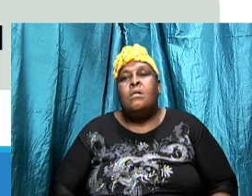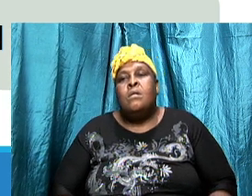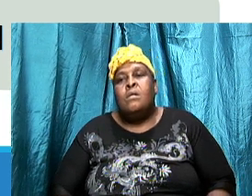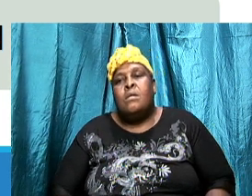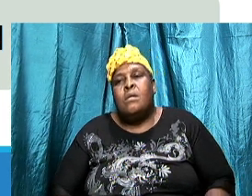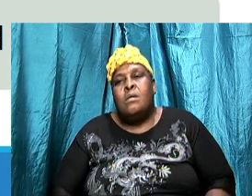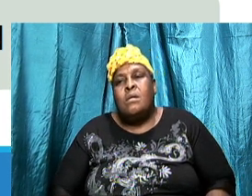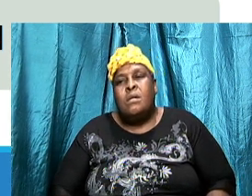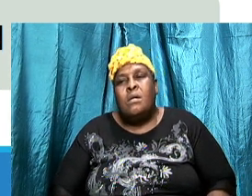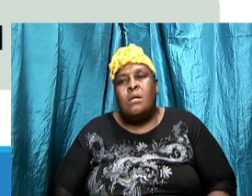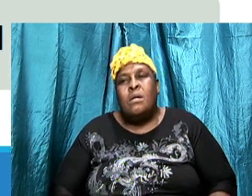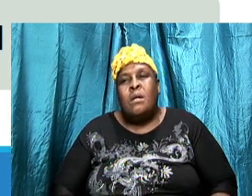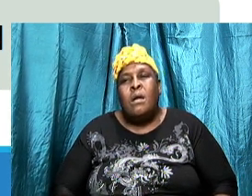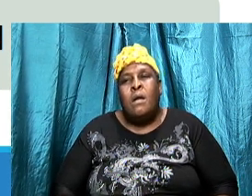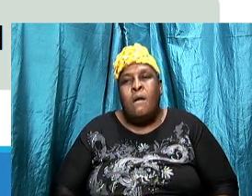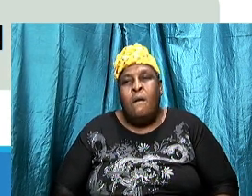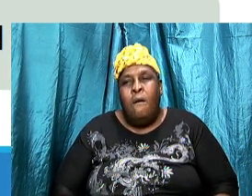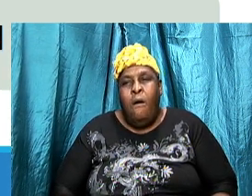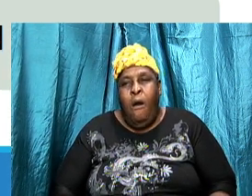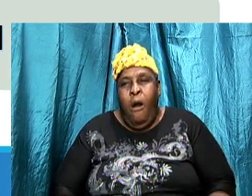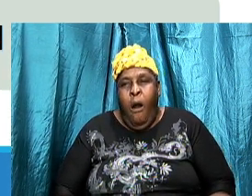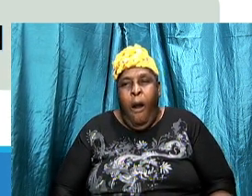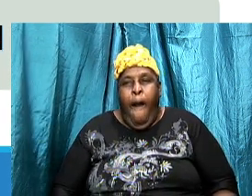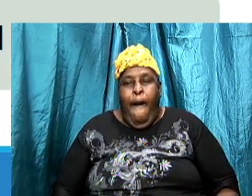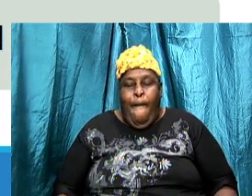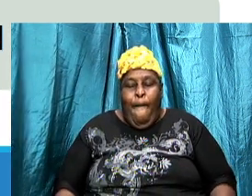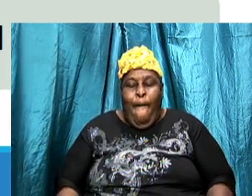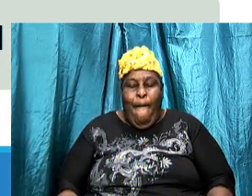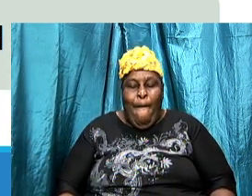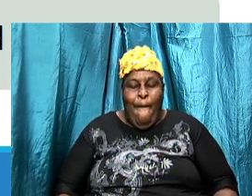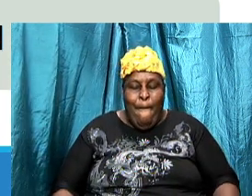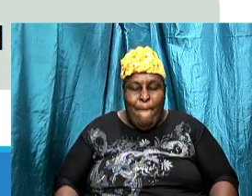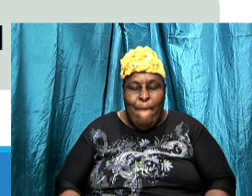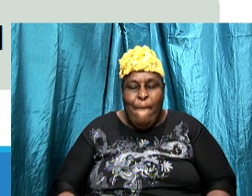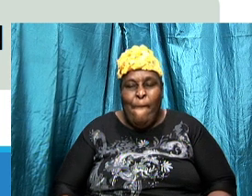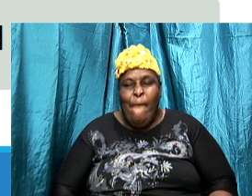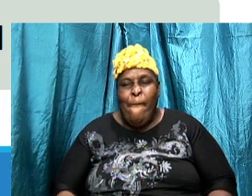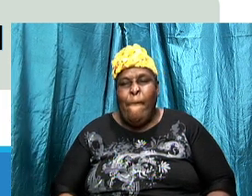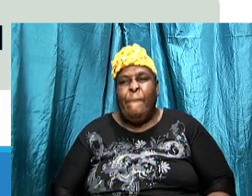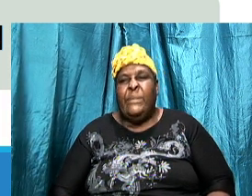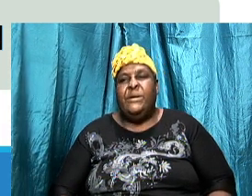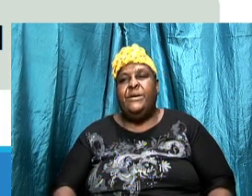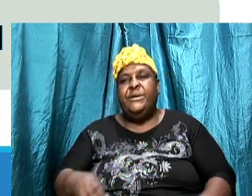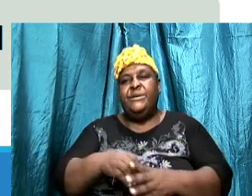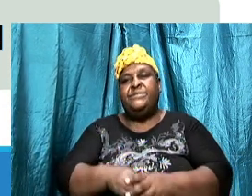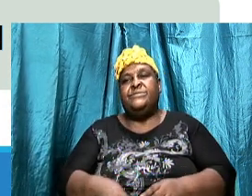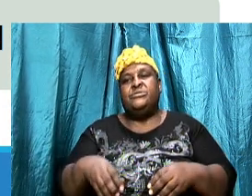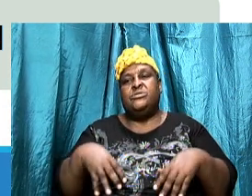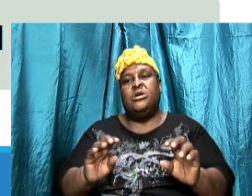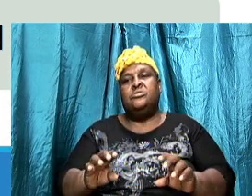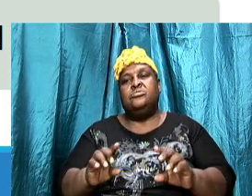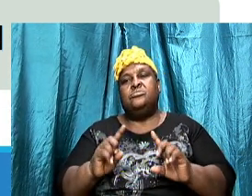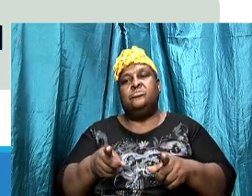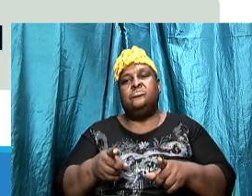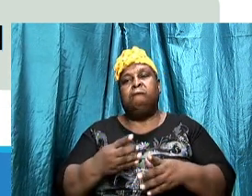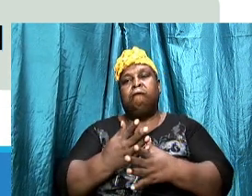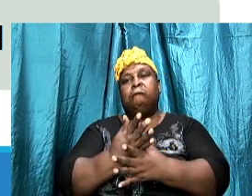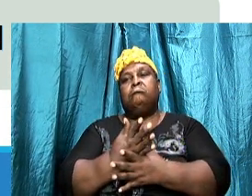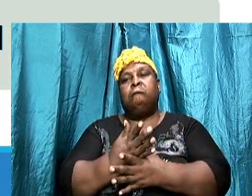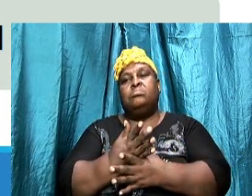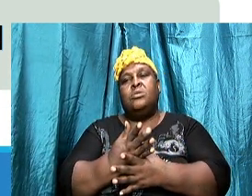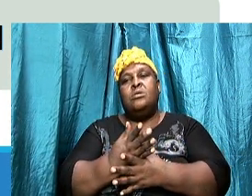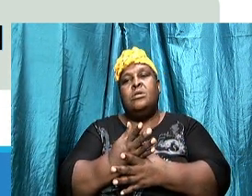And so we had to run through these. We didn't get a chance to go through them, in detail. But I believe you have an understanding